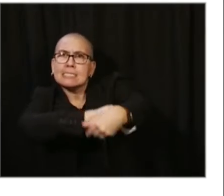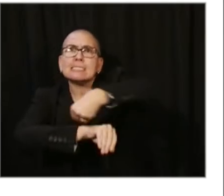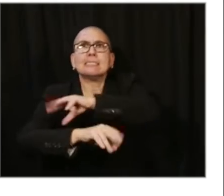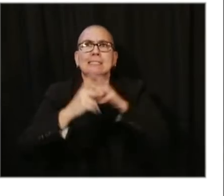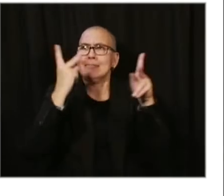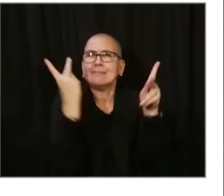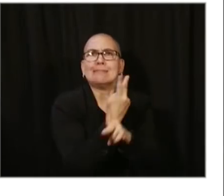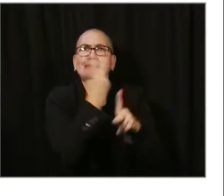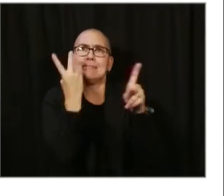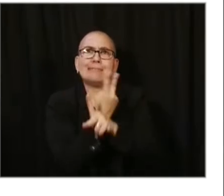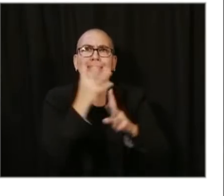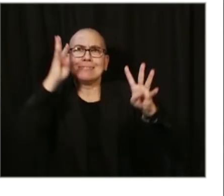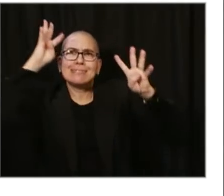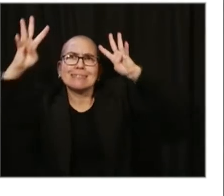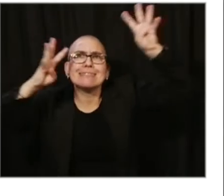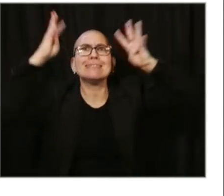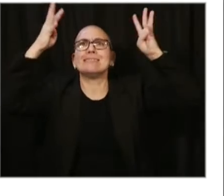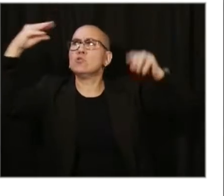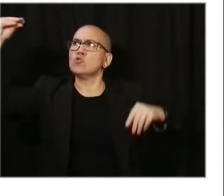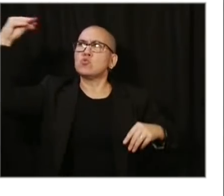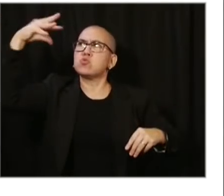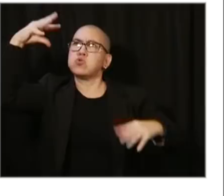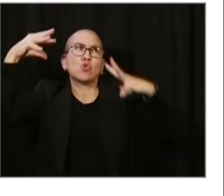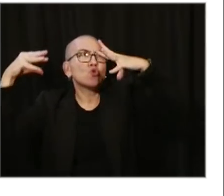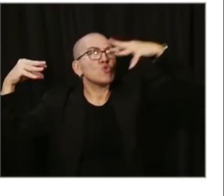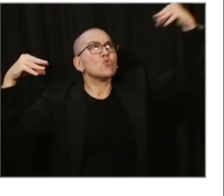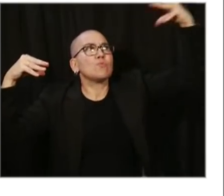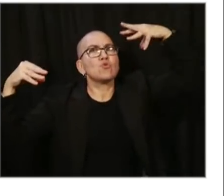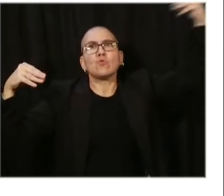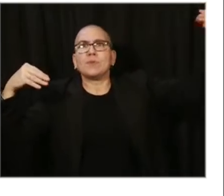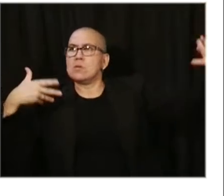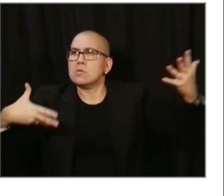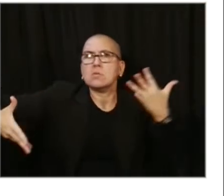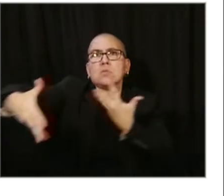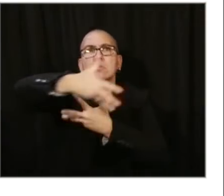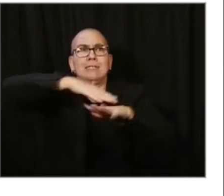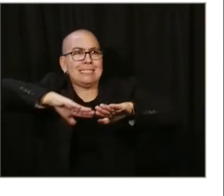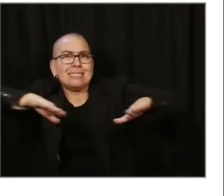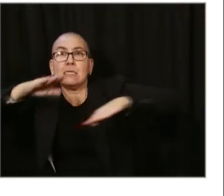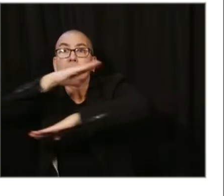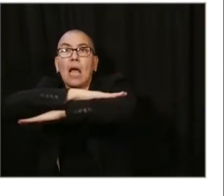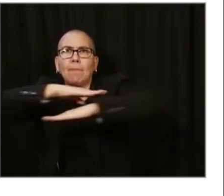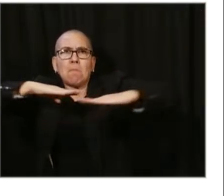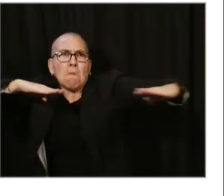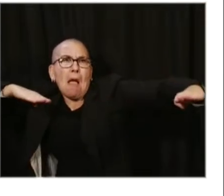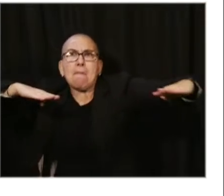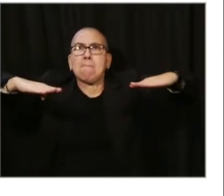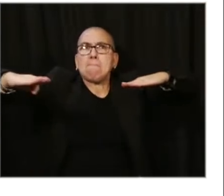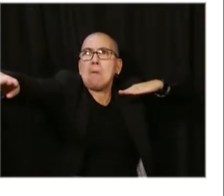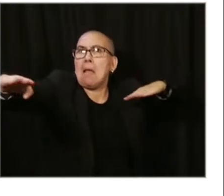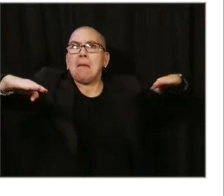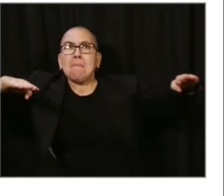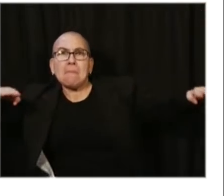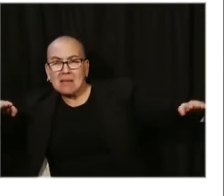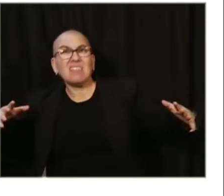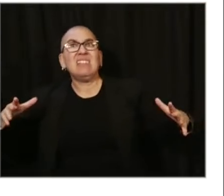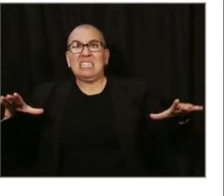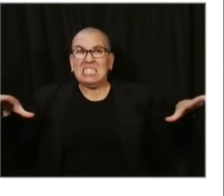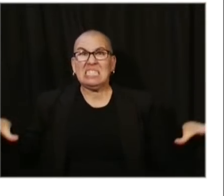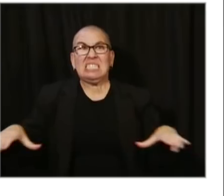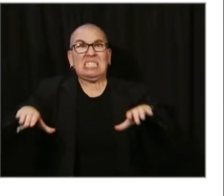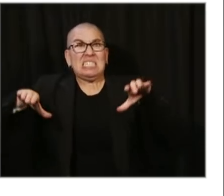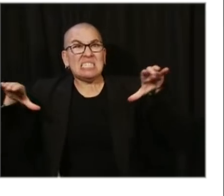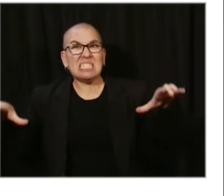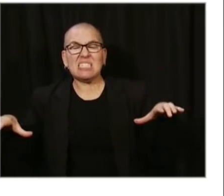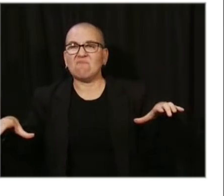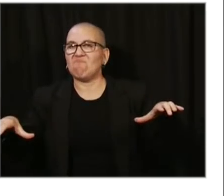is happening not because they're being lax, but because it's the setting that the virus is most effective at spreading in. And that